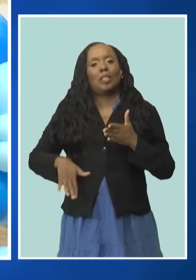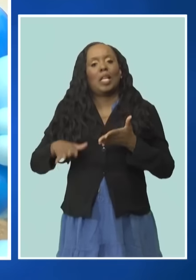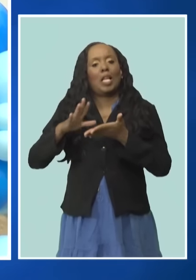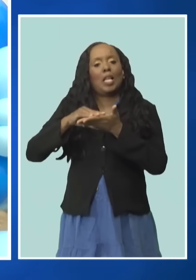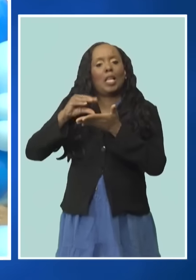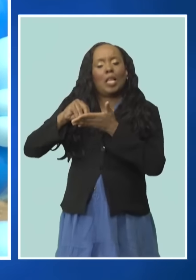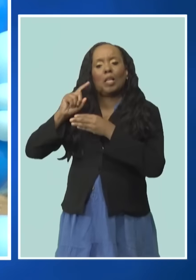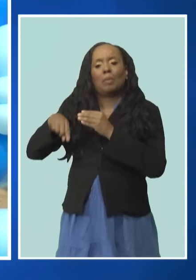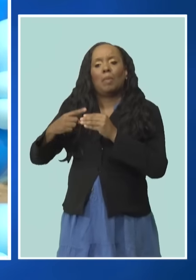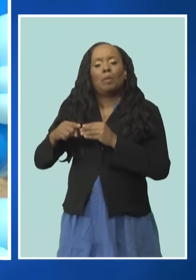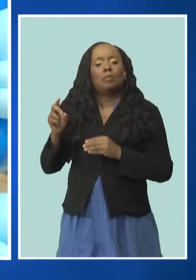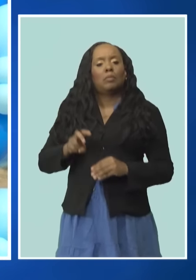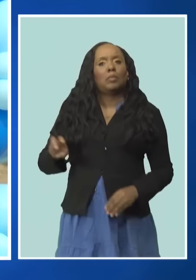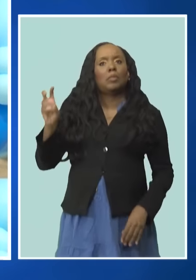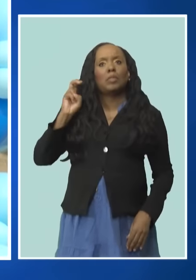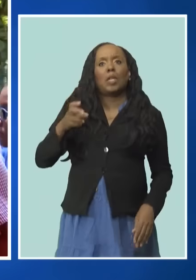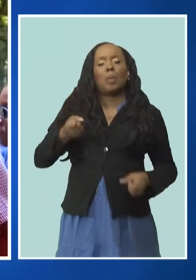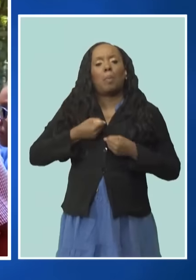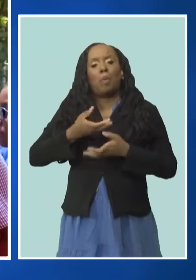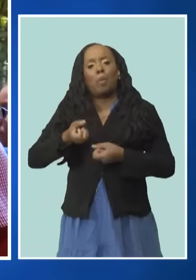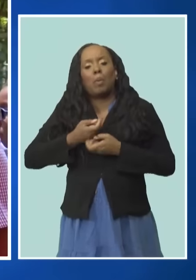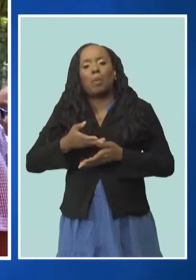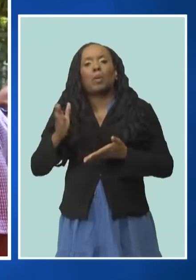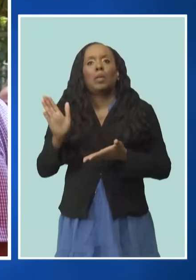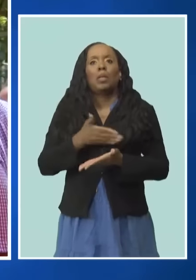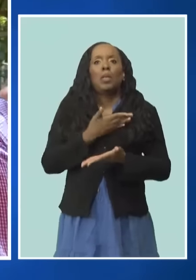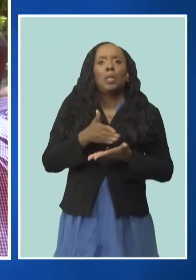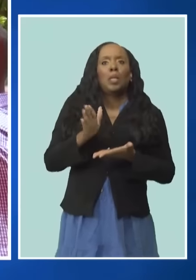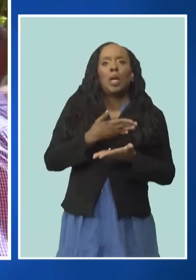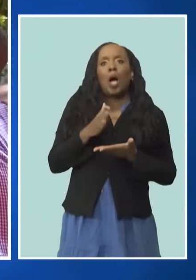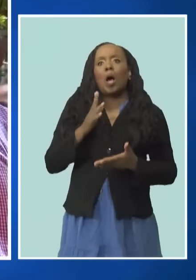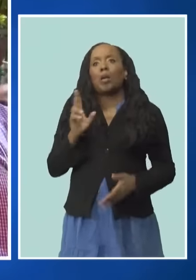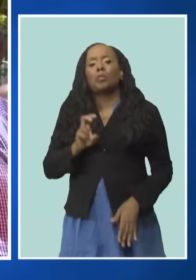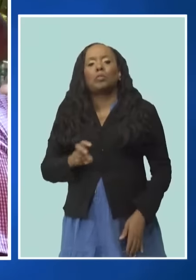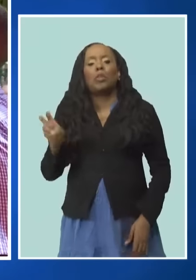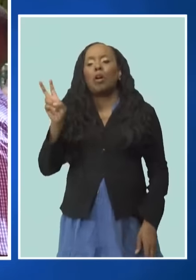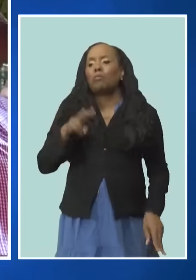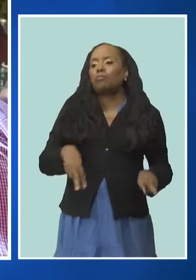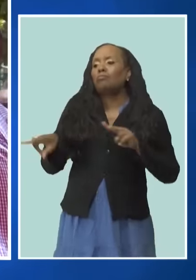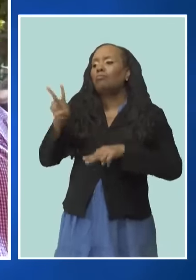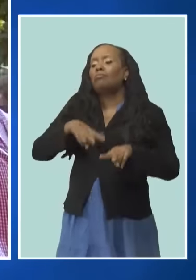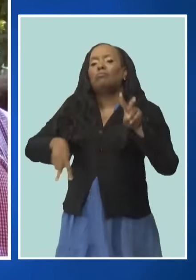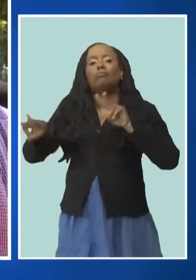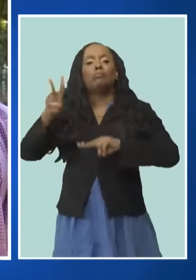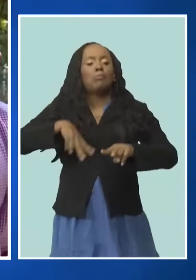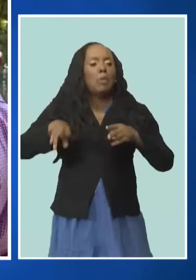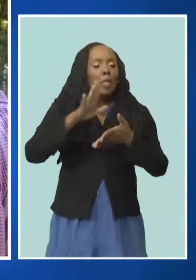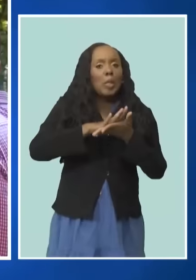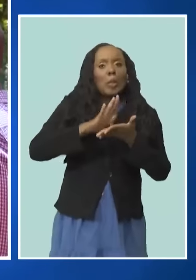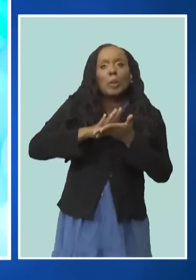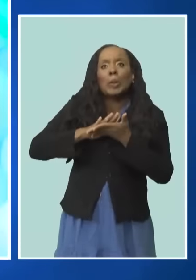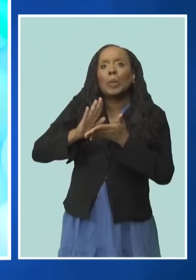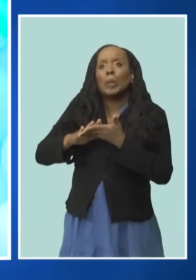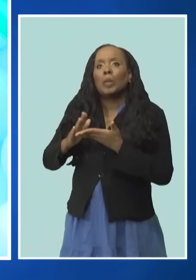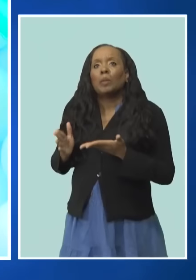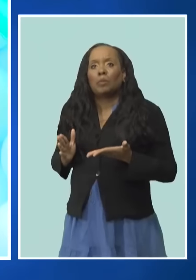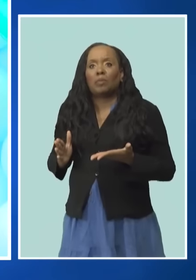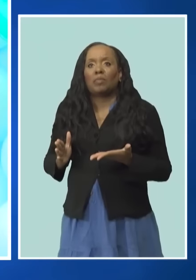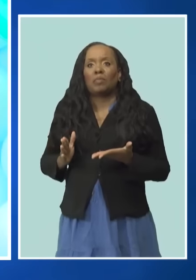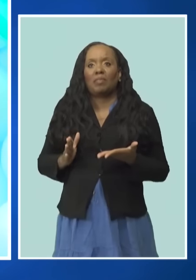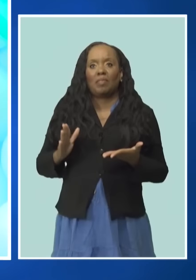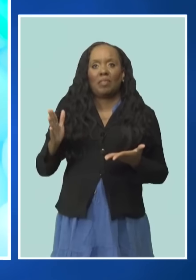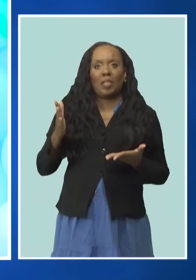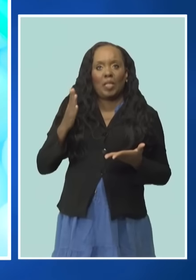them through poetry, song, booths, and a tour of their school compound. These two caught the attention of the